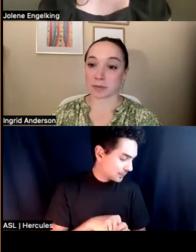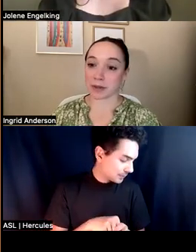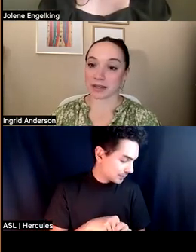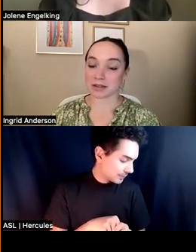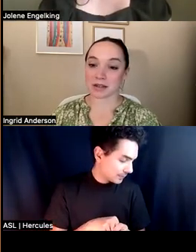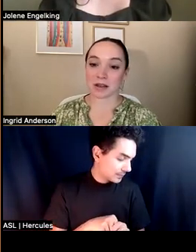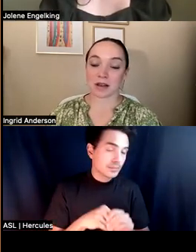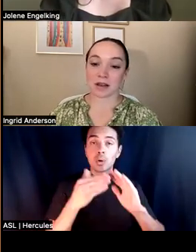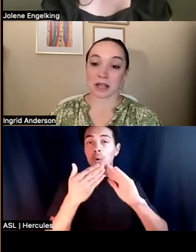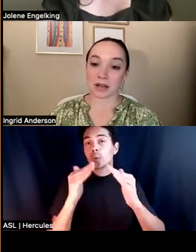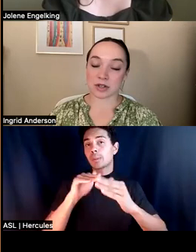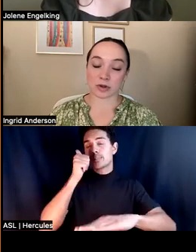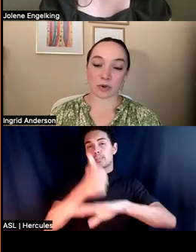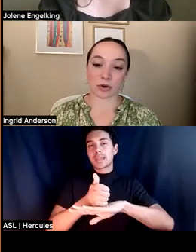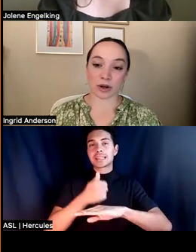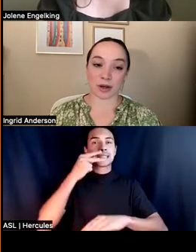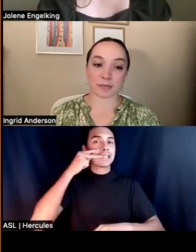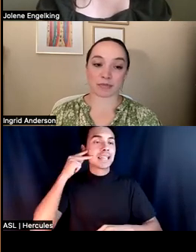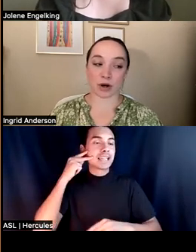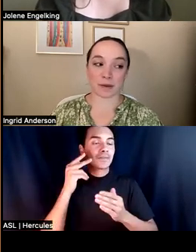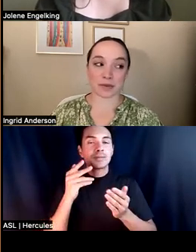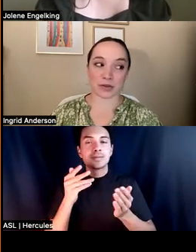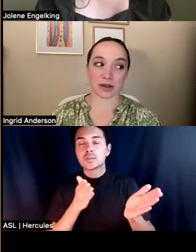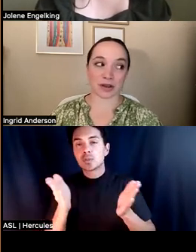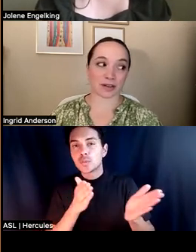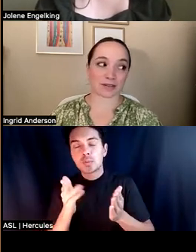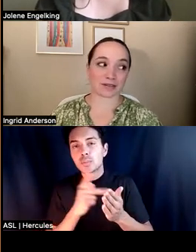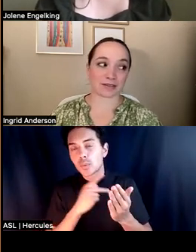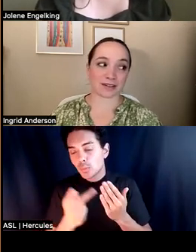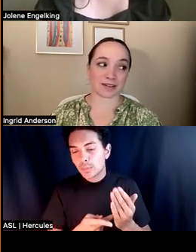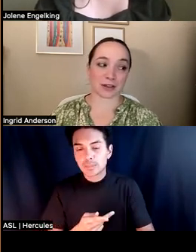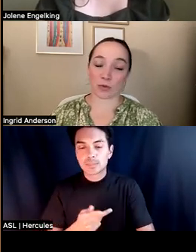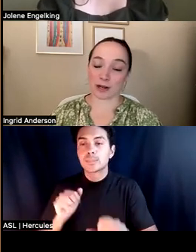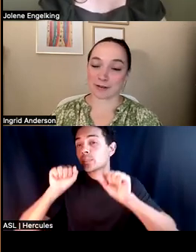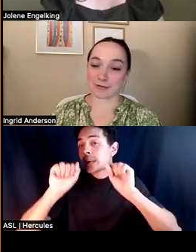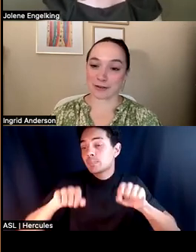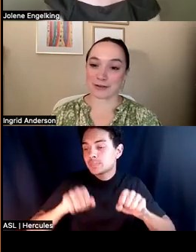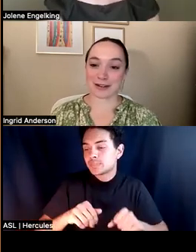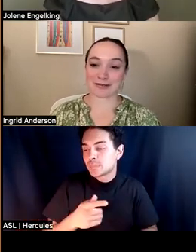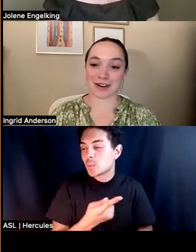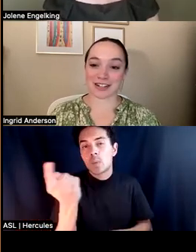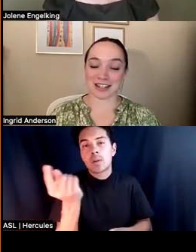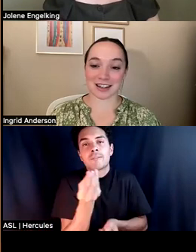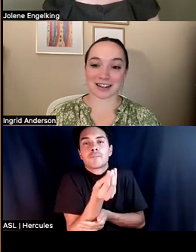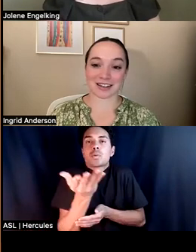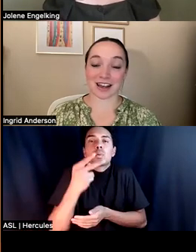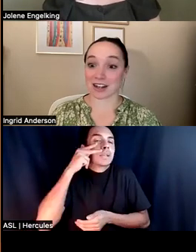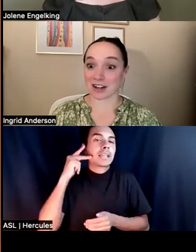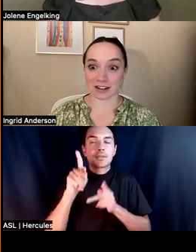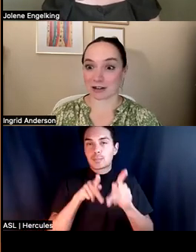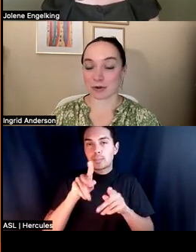an urban-based Native serving program. Perhaps you're the one of a few Native folks in